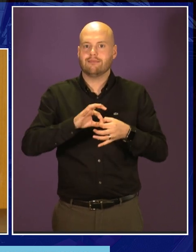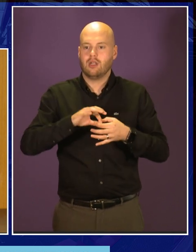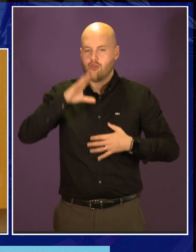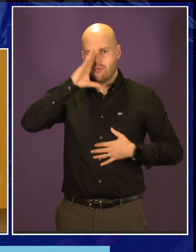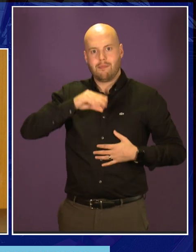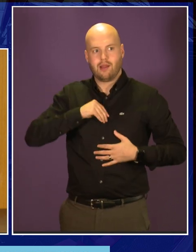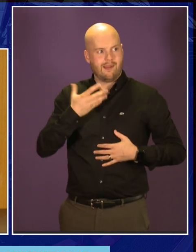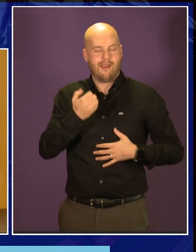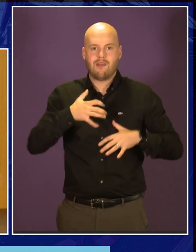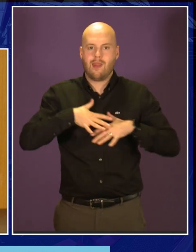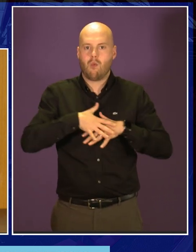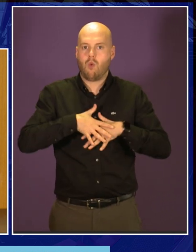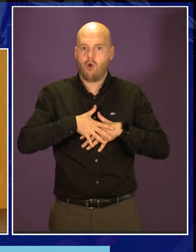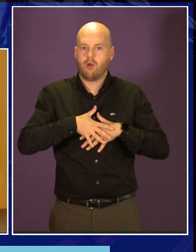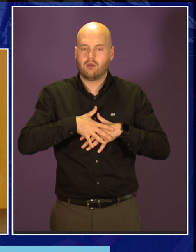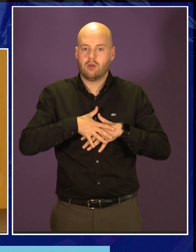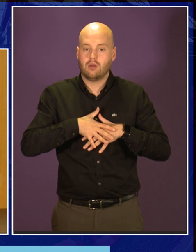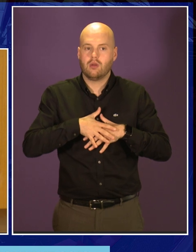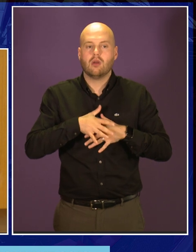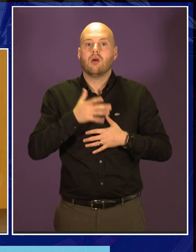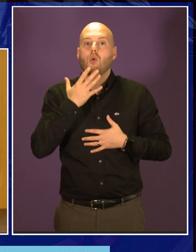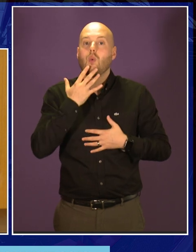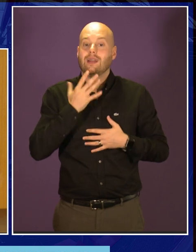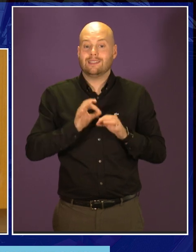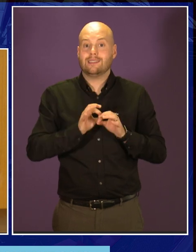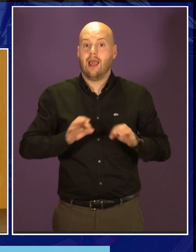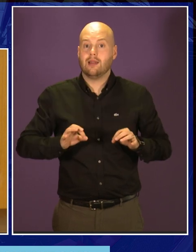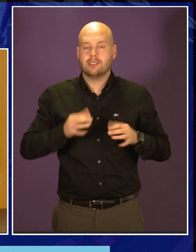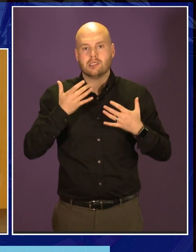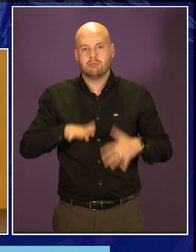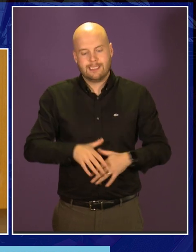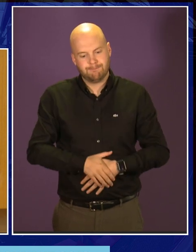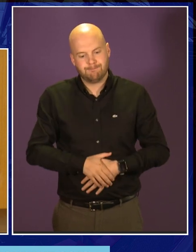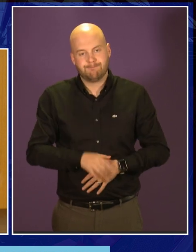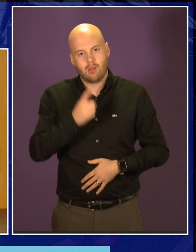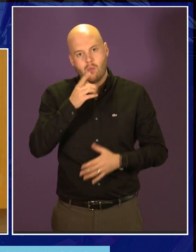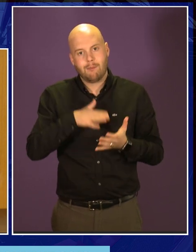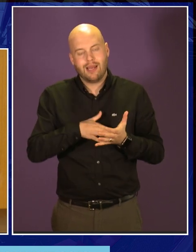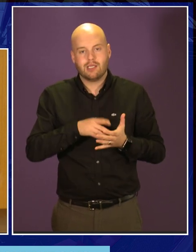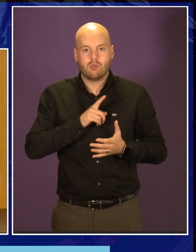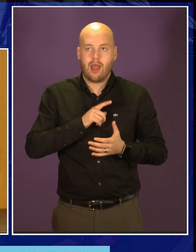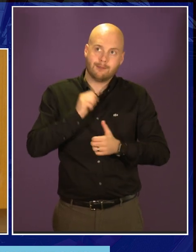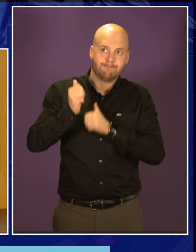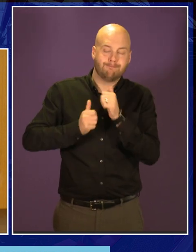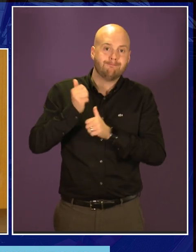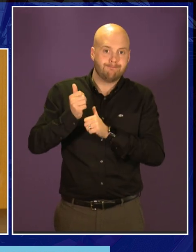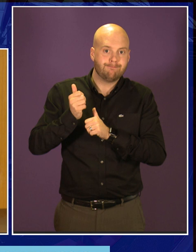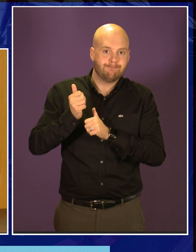world and to use culture as the way of dealing with it. The moment of silence that we all held together standing in honor of Kofi Annan,